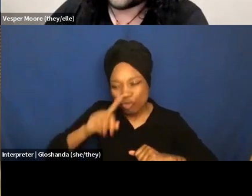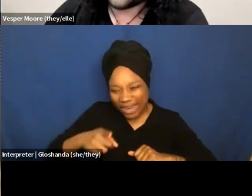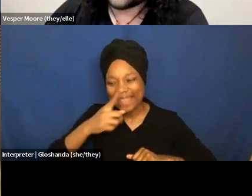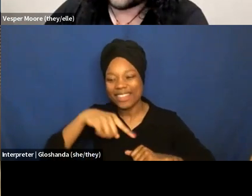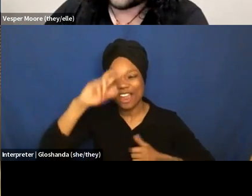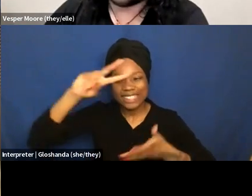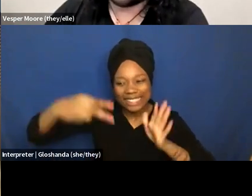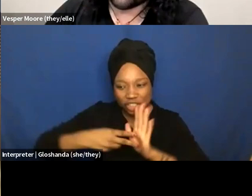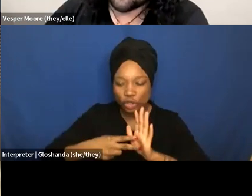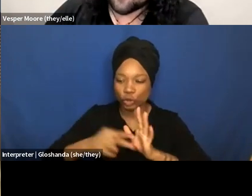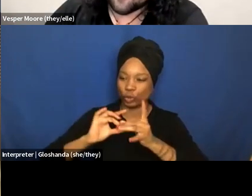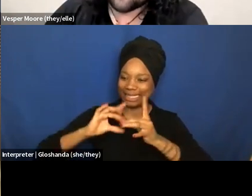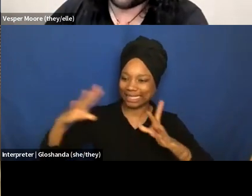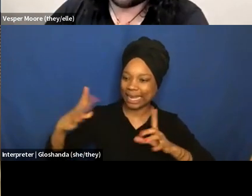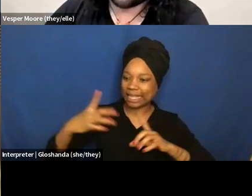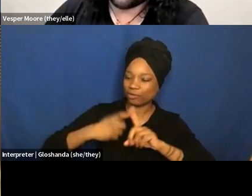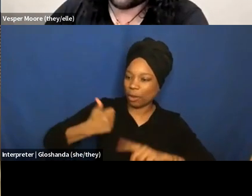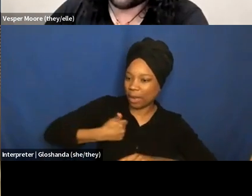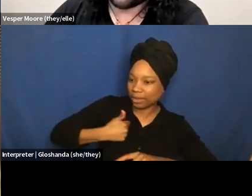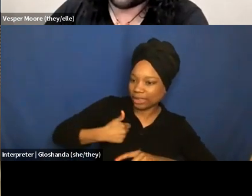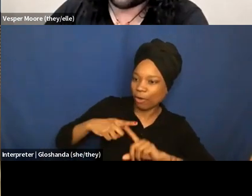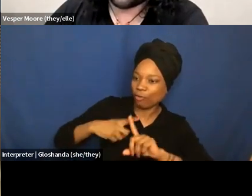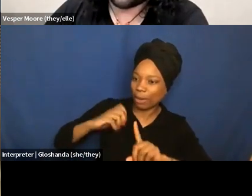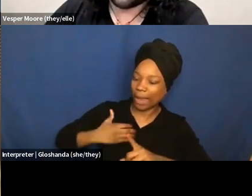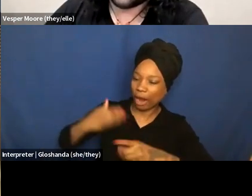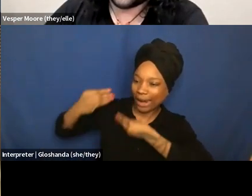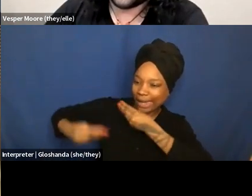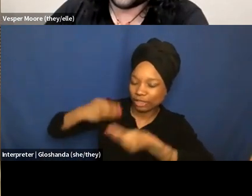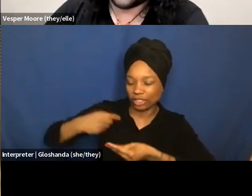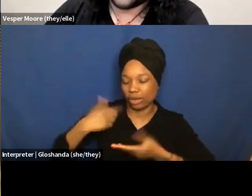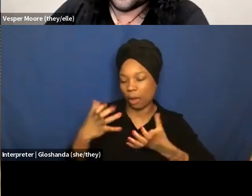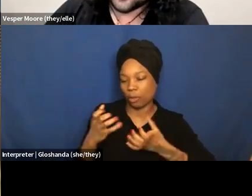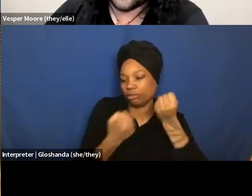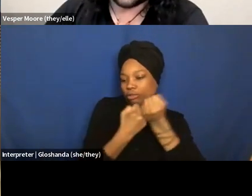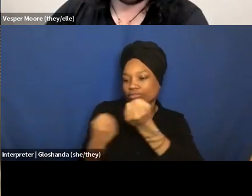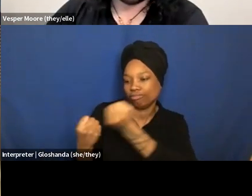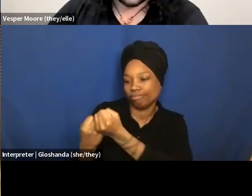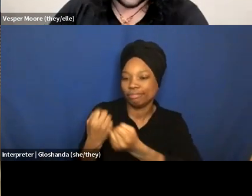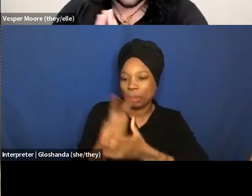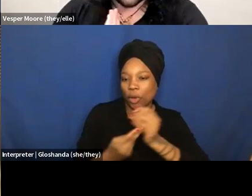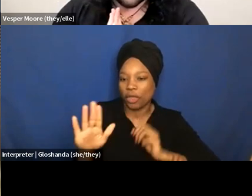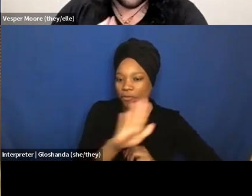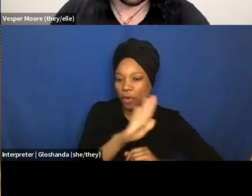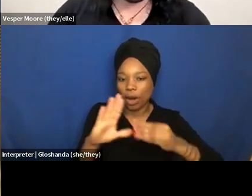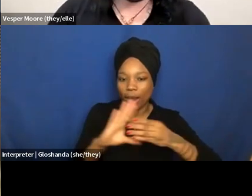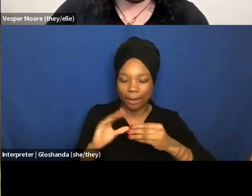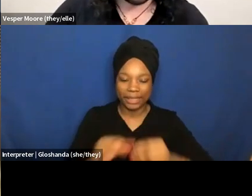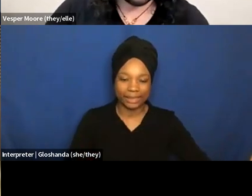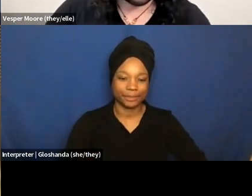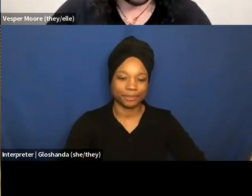and our heritages, right? You know? So just naming that, just thank you for both what you both shared. Yes. And thank you